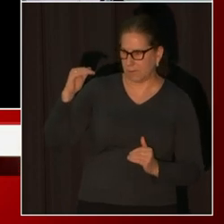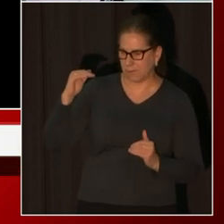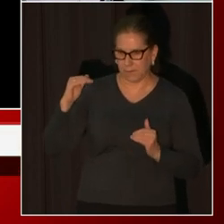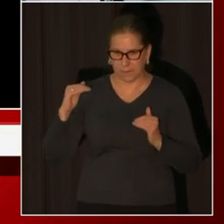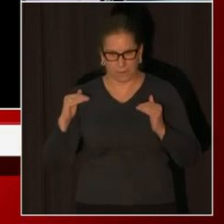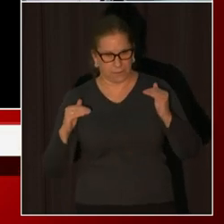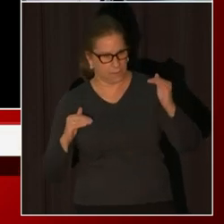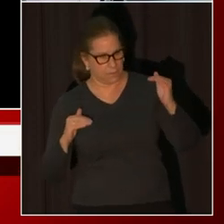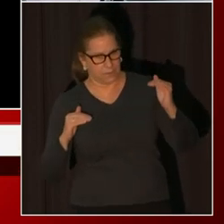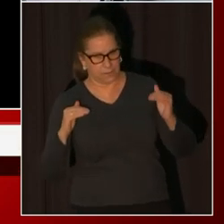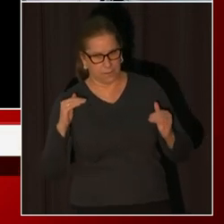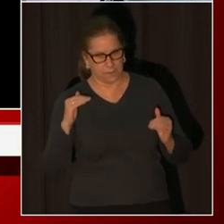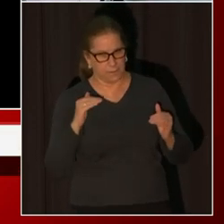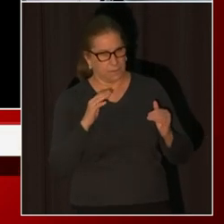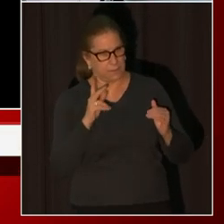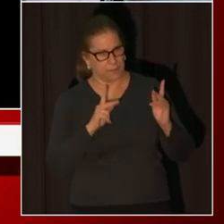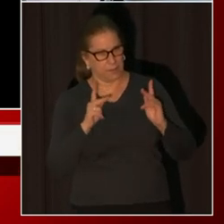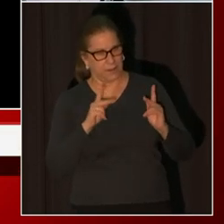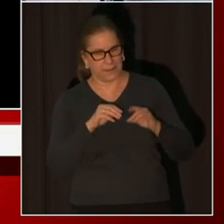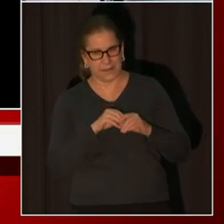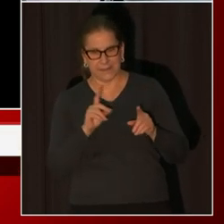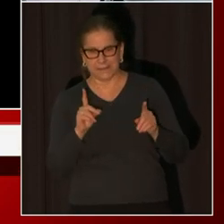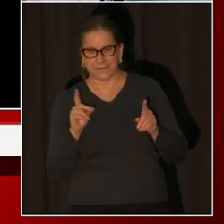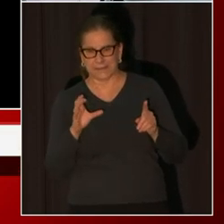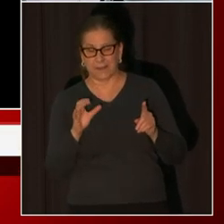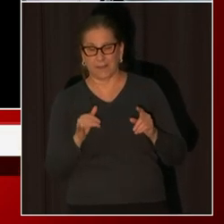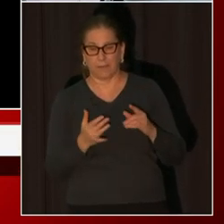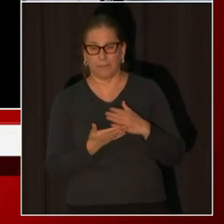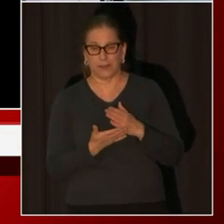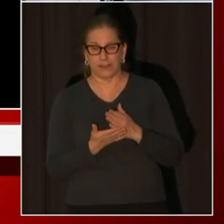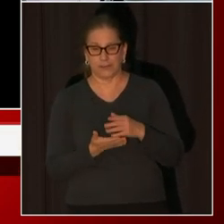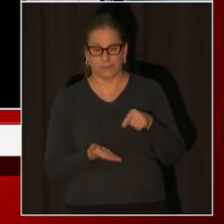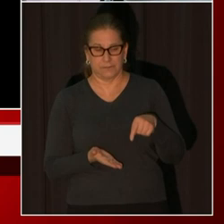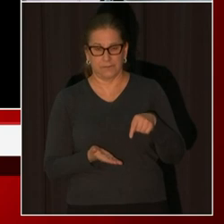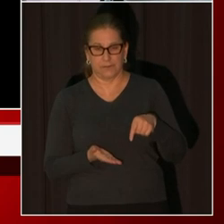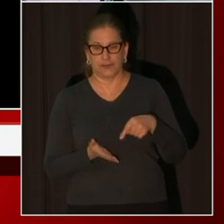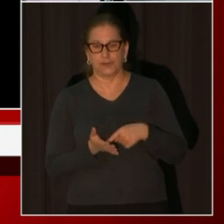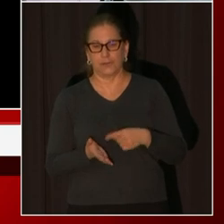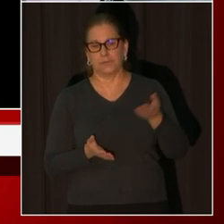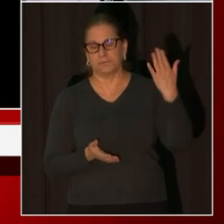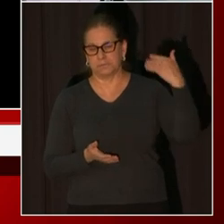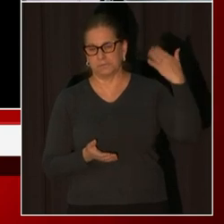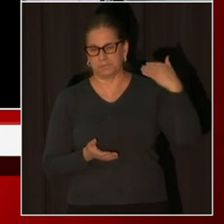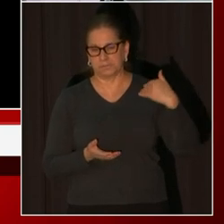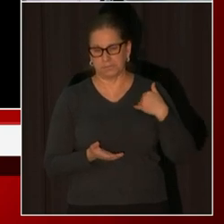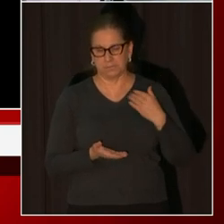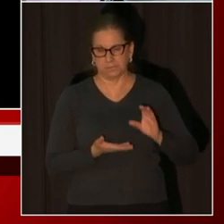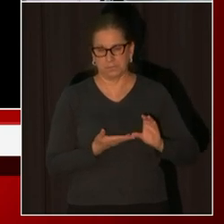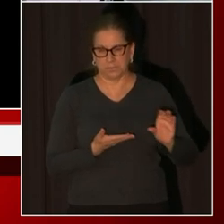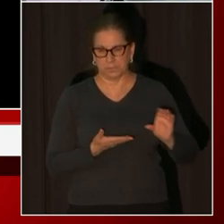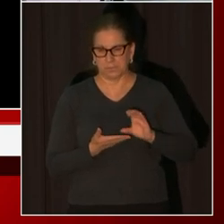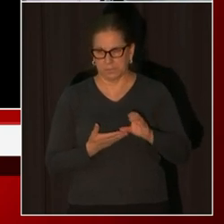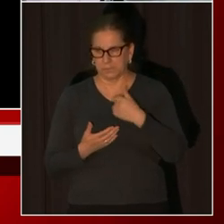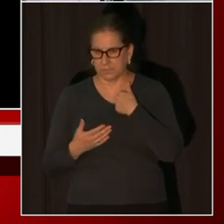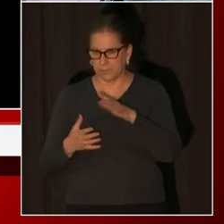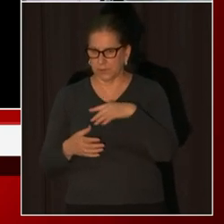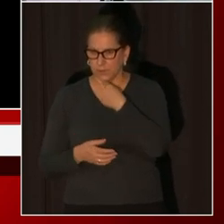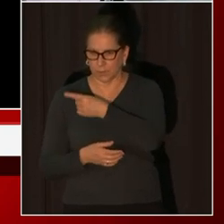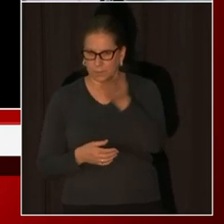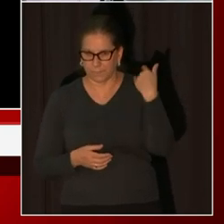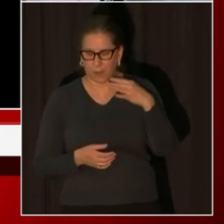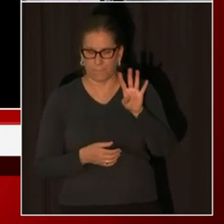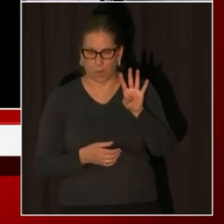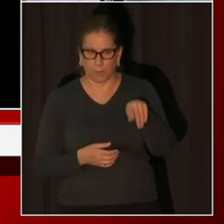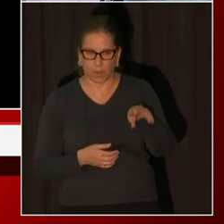of the District of Columbia. This budget formally reflects those investments that we talked about earlier, with $4.2 million to